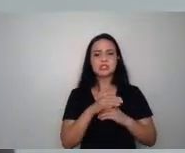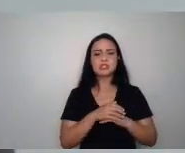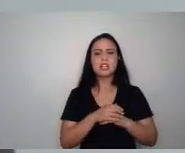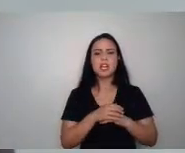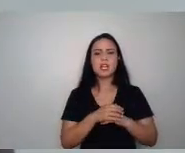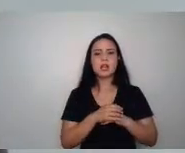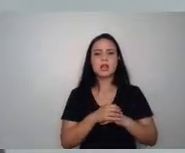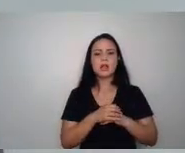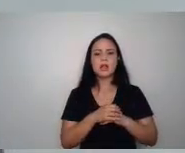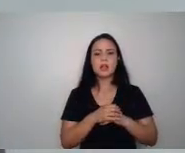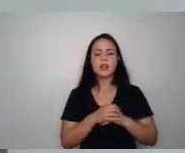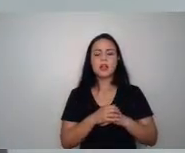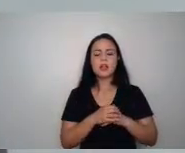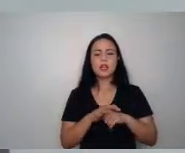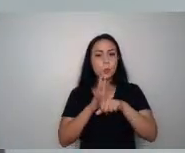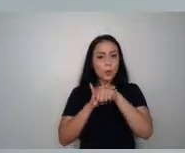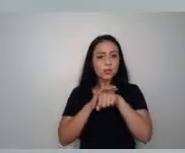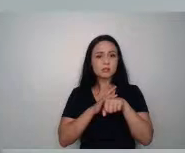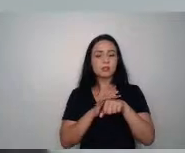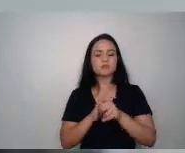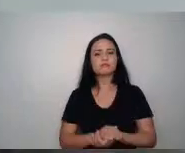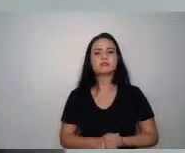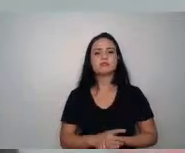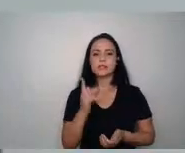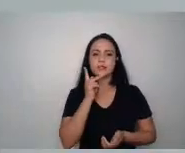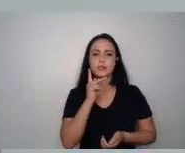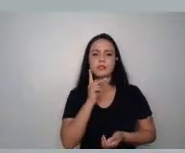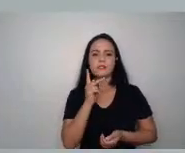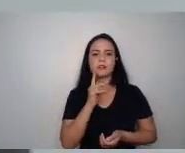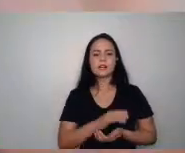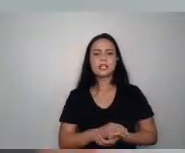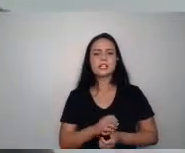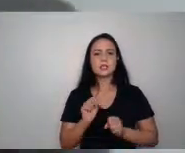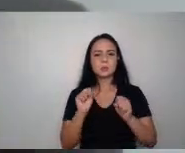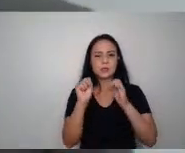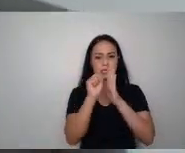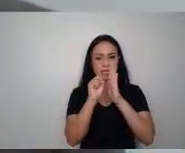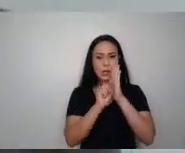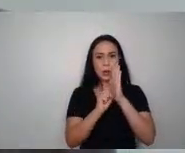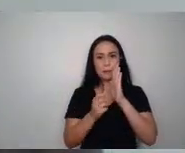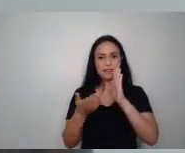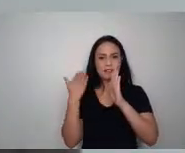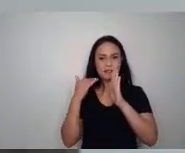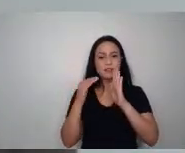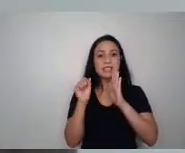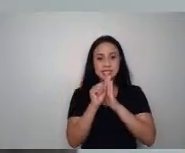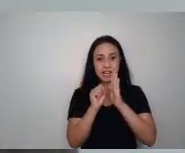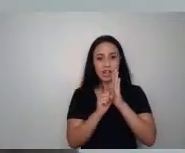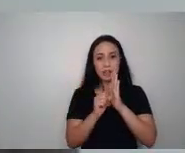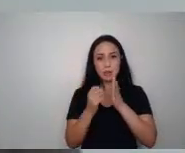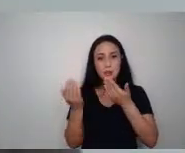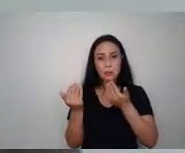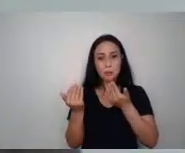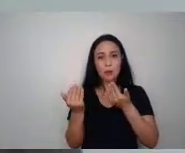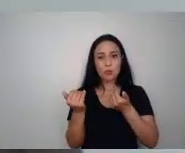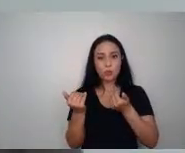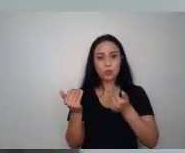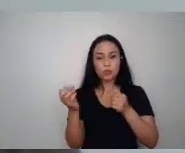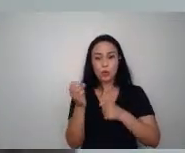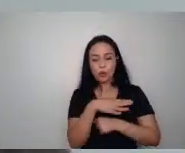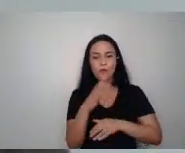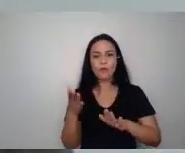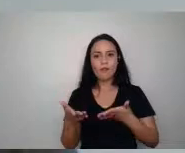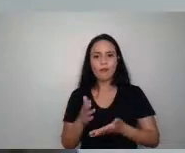homosexuality until not very long ago, it was considered a disease. It was not like last century, it's